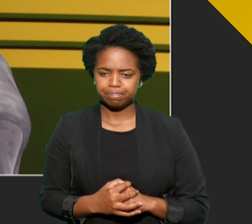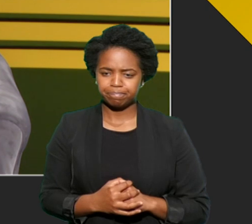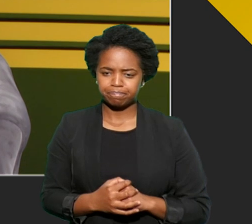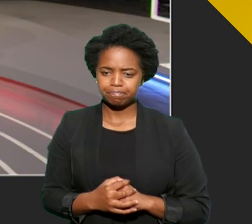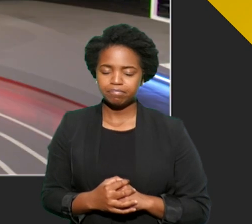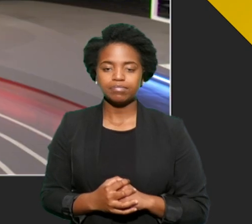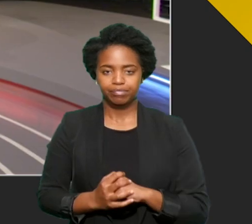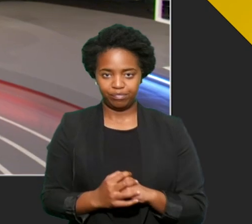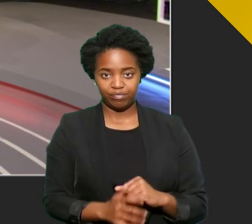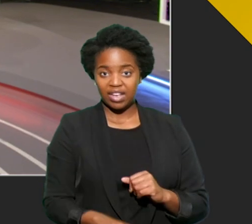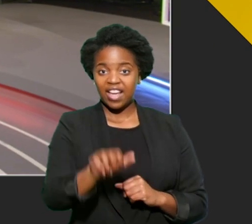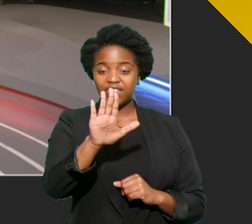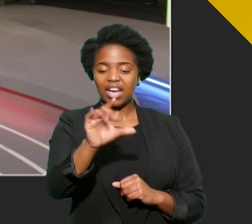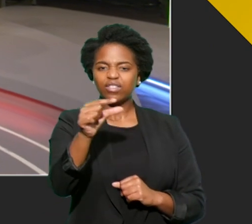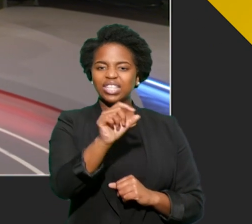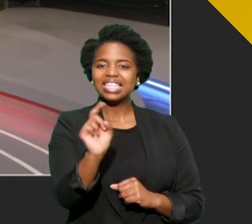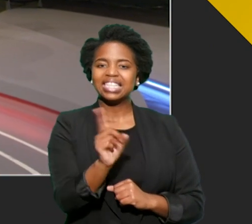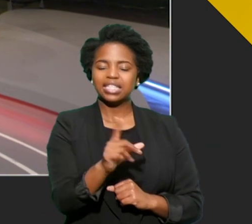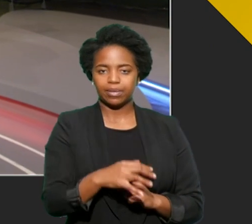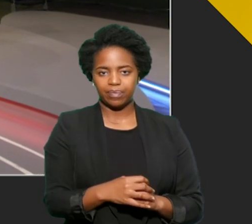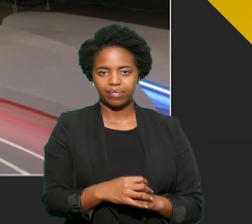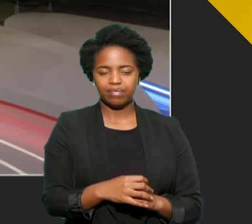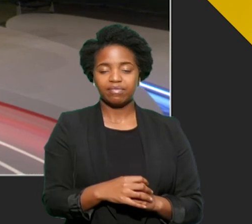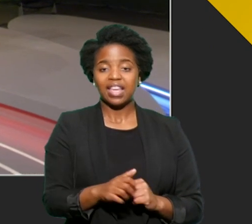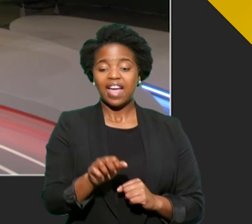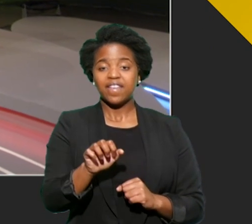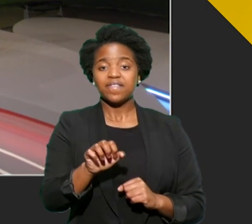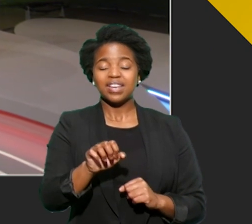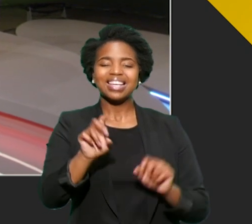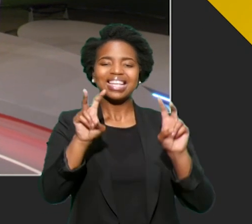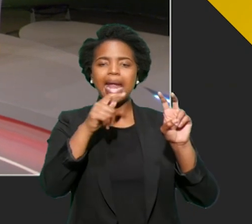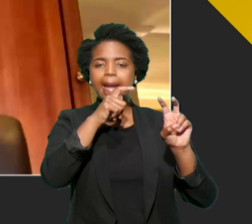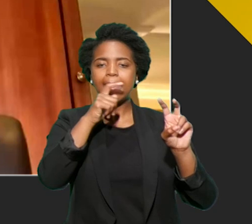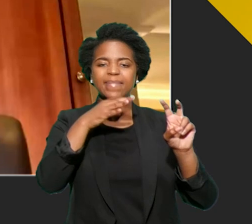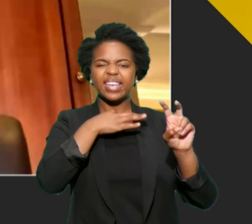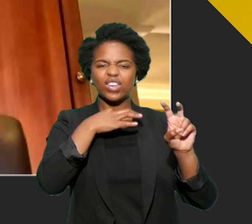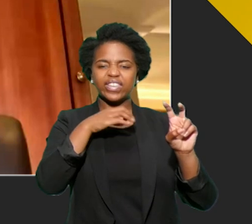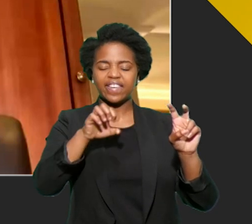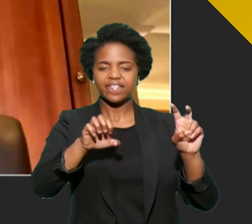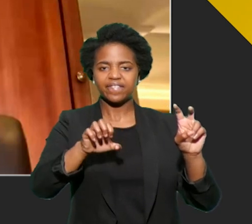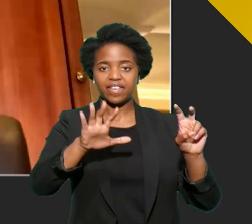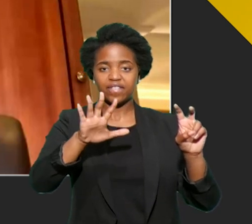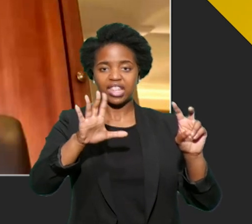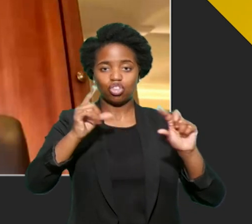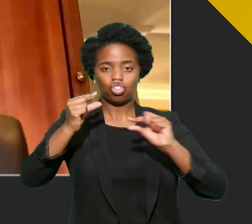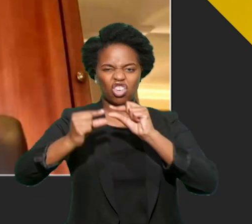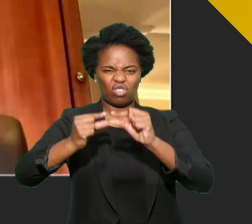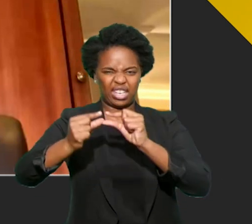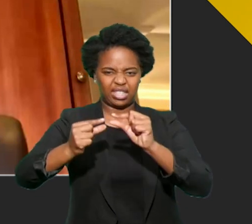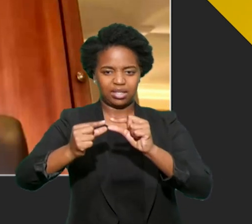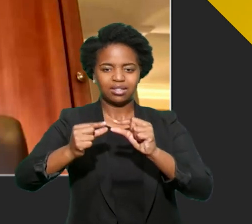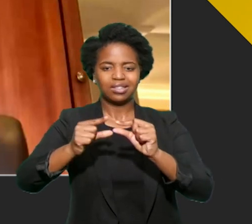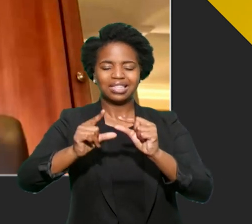So 5G stands for fifth generation. So the first generation